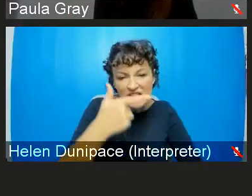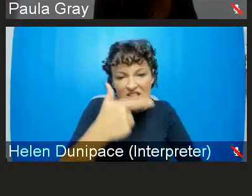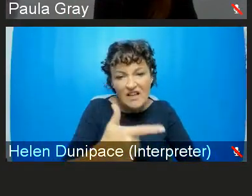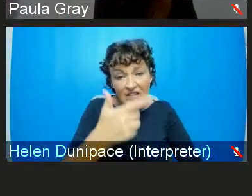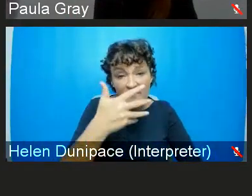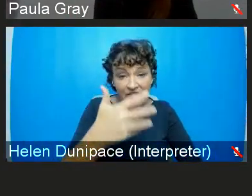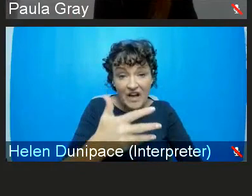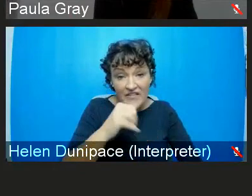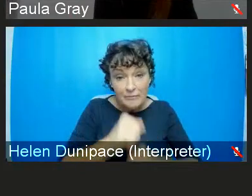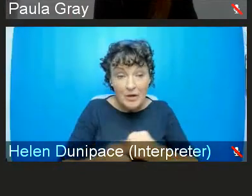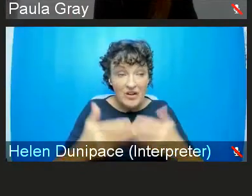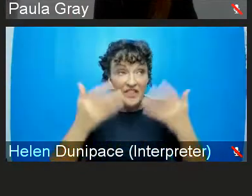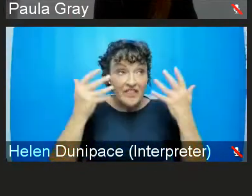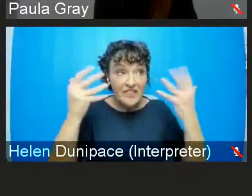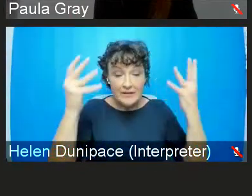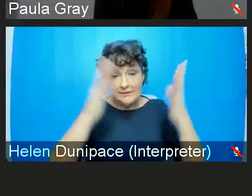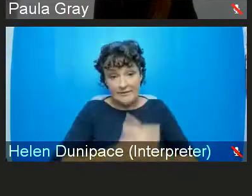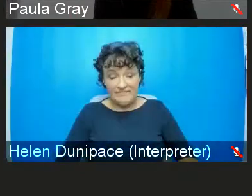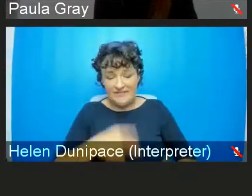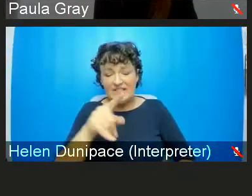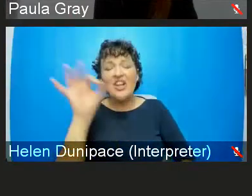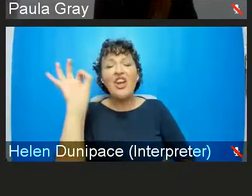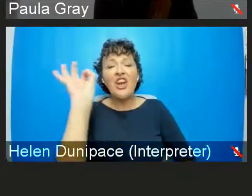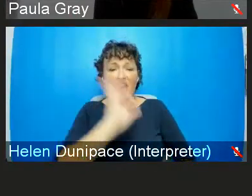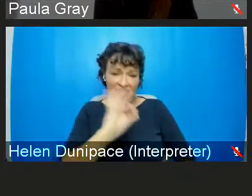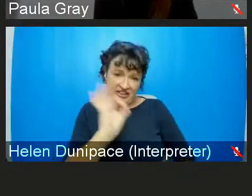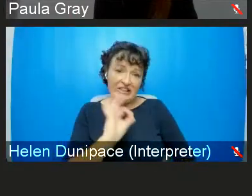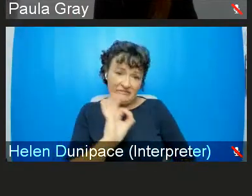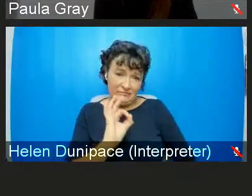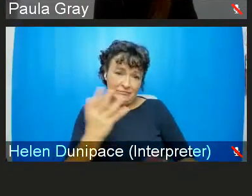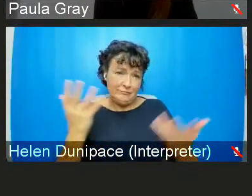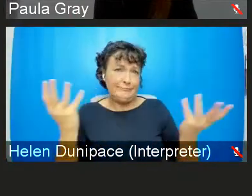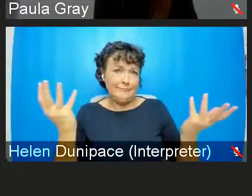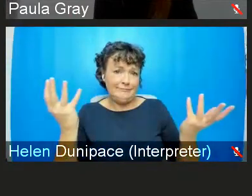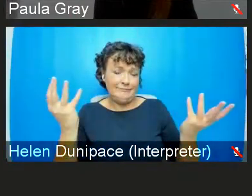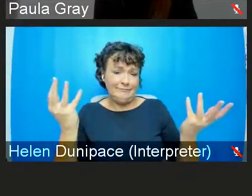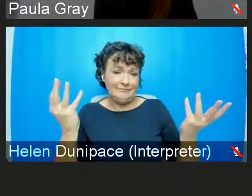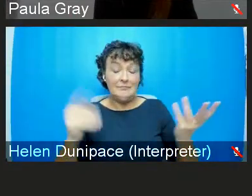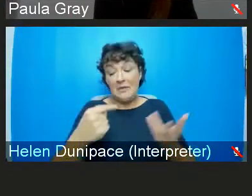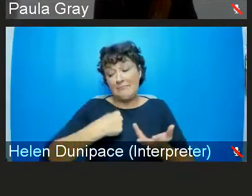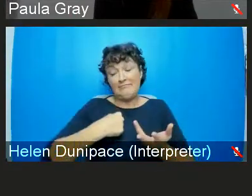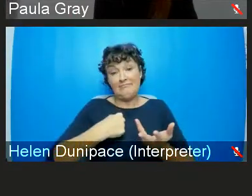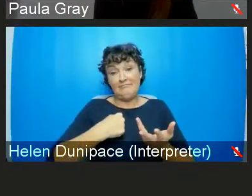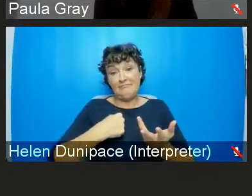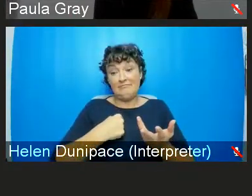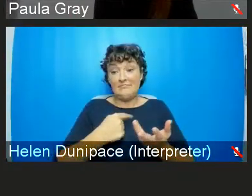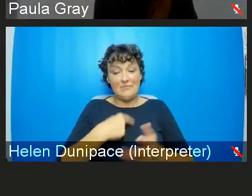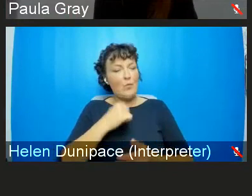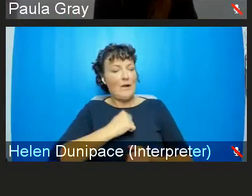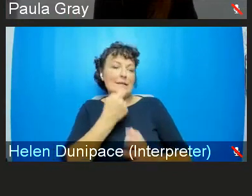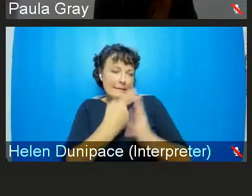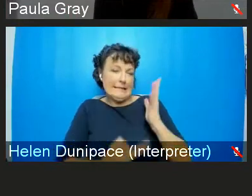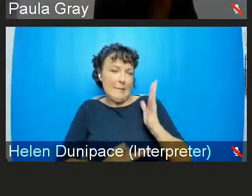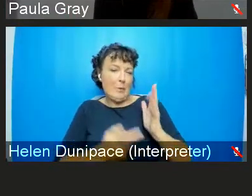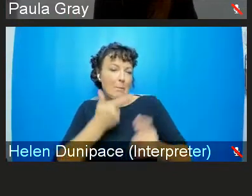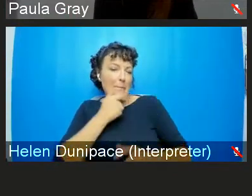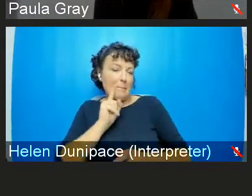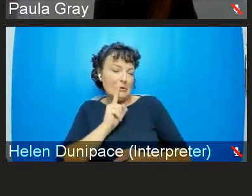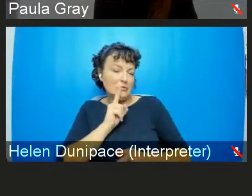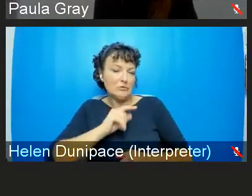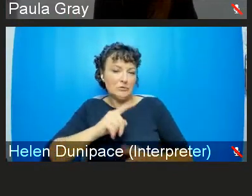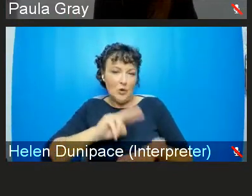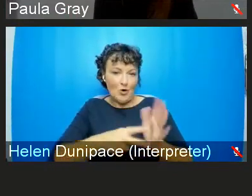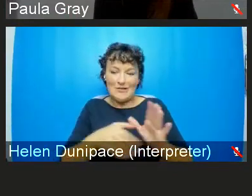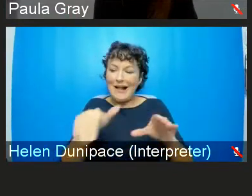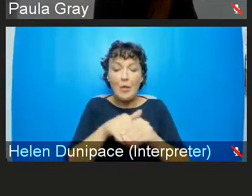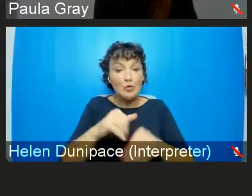nothing really at the end of the day. What we find, and you know, as a disabled people's organisation, Inclusion Scotland, probably similar